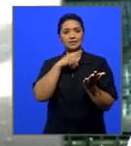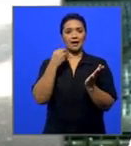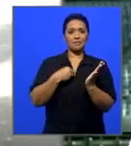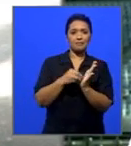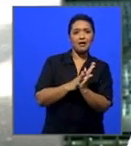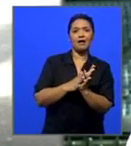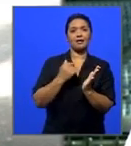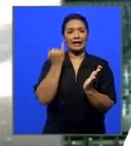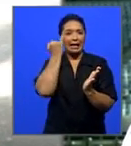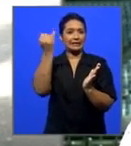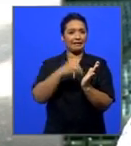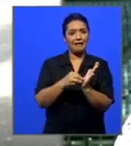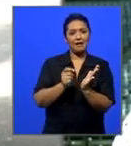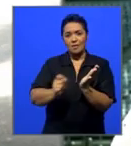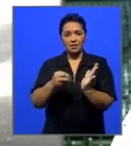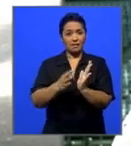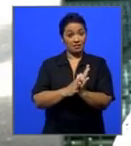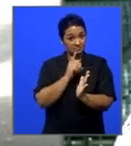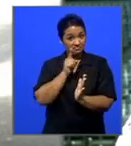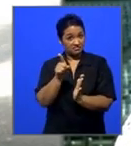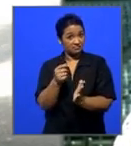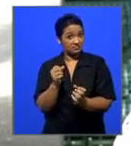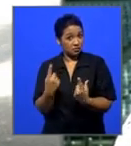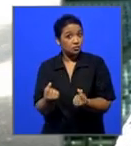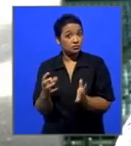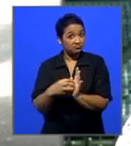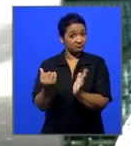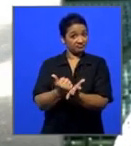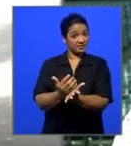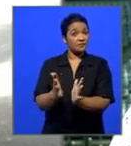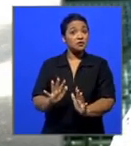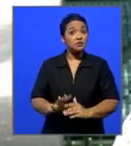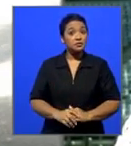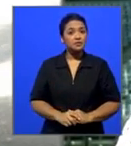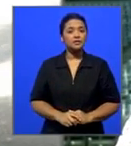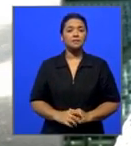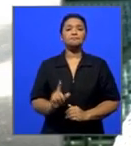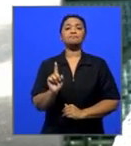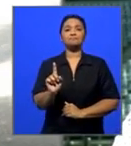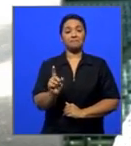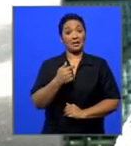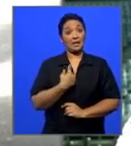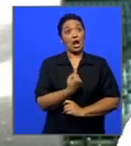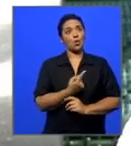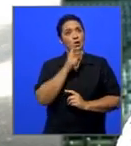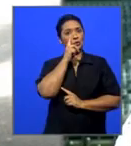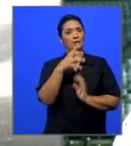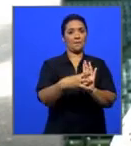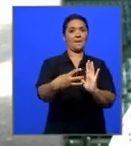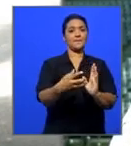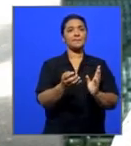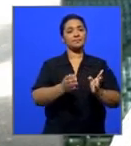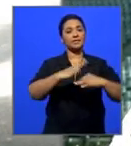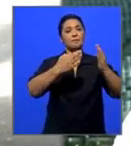as mementos. So do you play a role in those aspects of documentation as well? We're not only looking at buildings. I